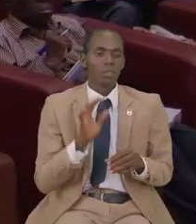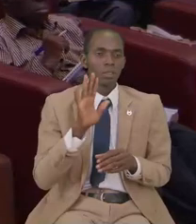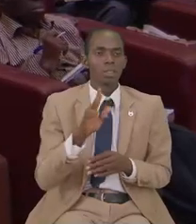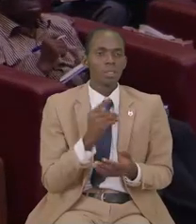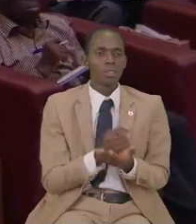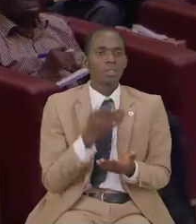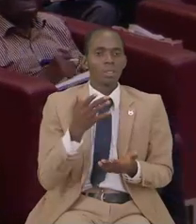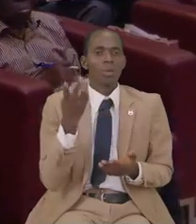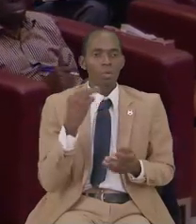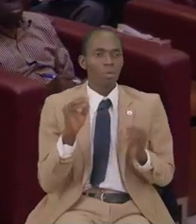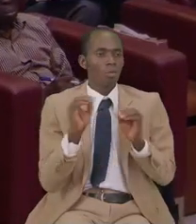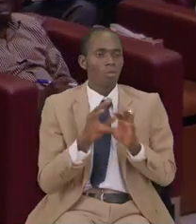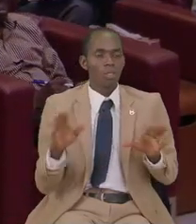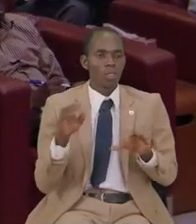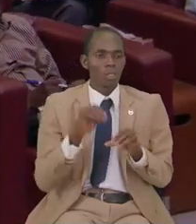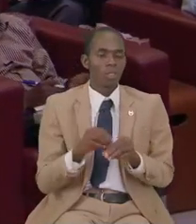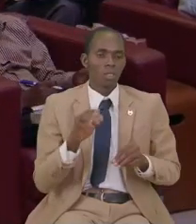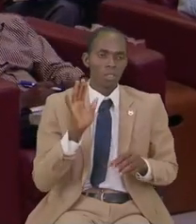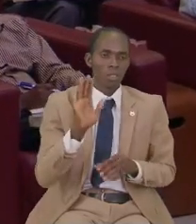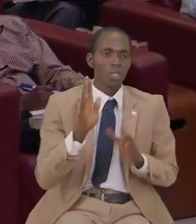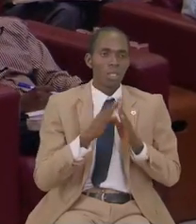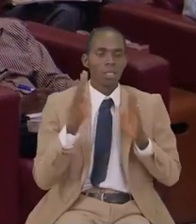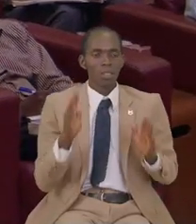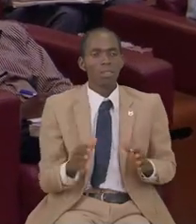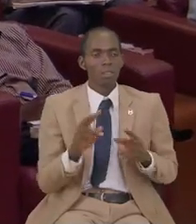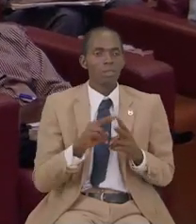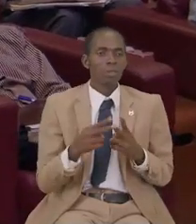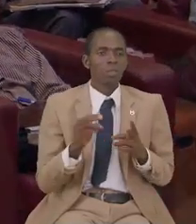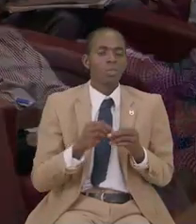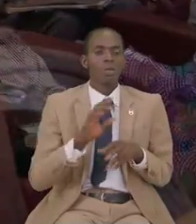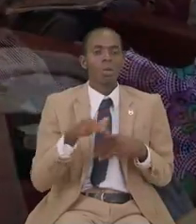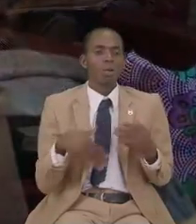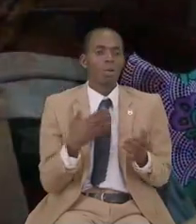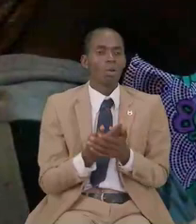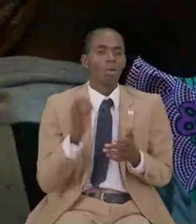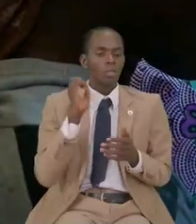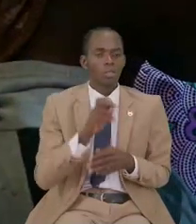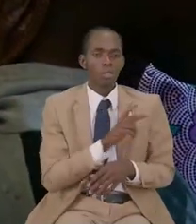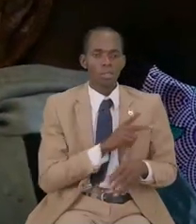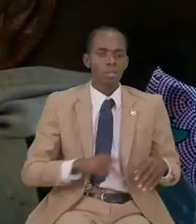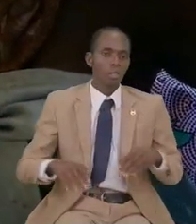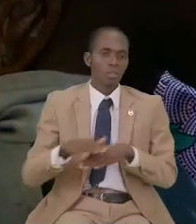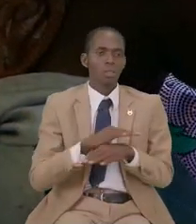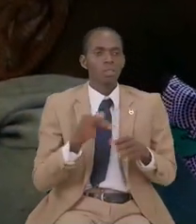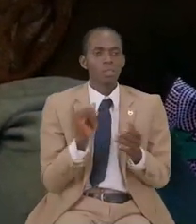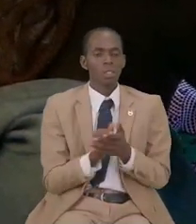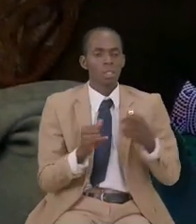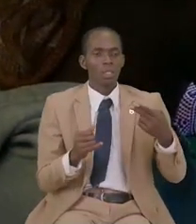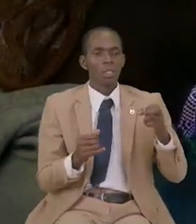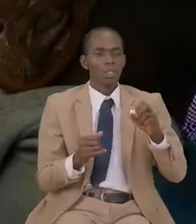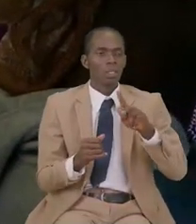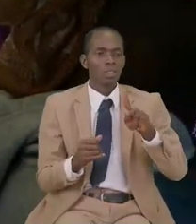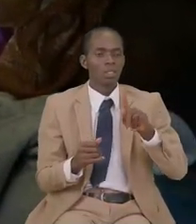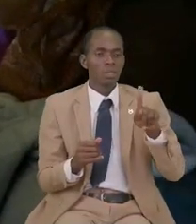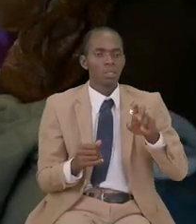was nothing in his house nor in all his dominion, his kingdom, that